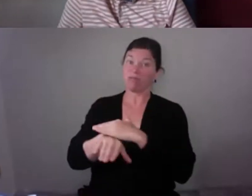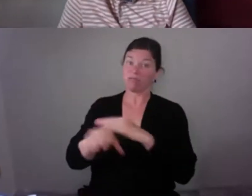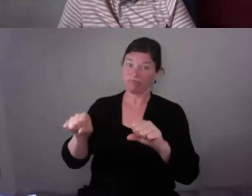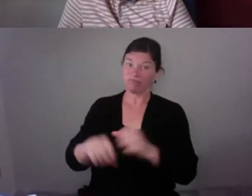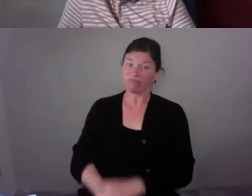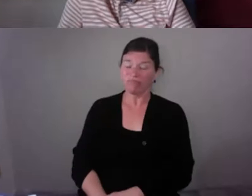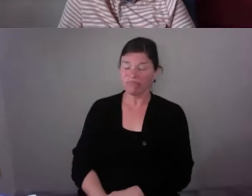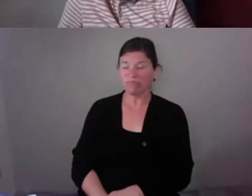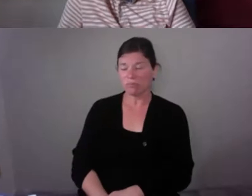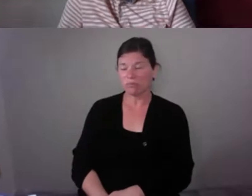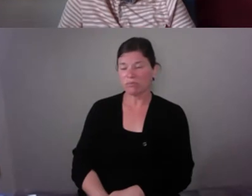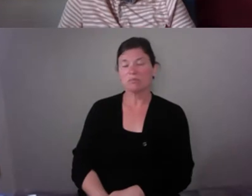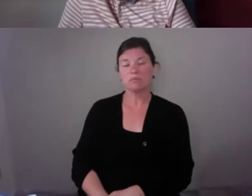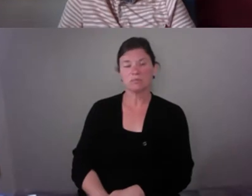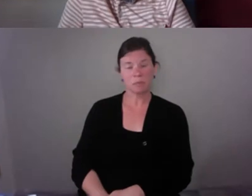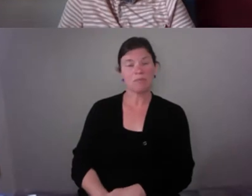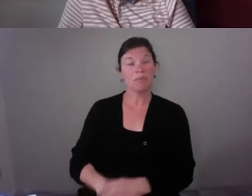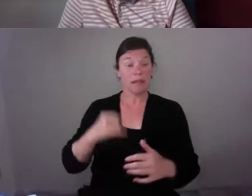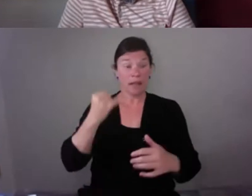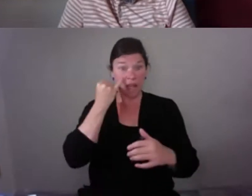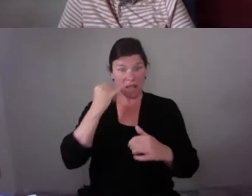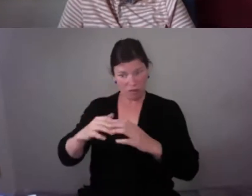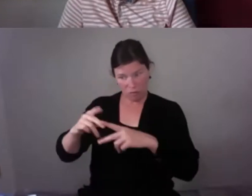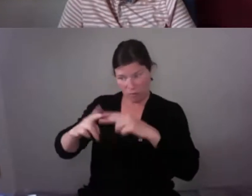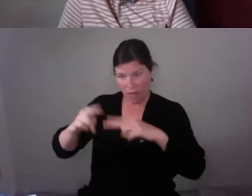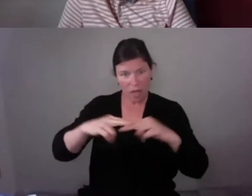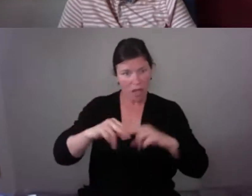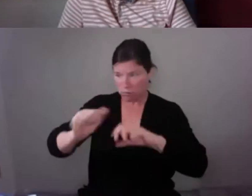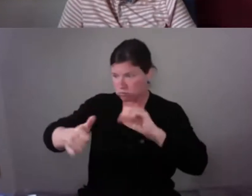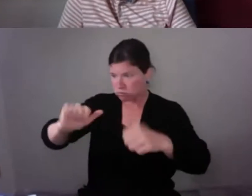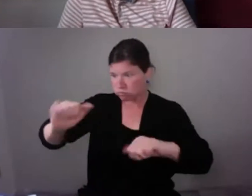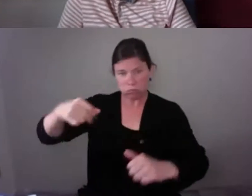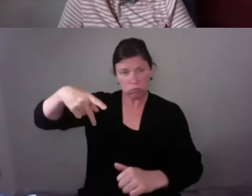when they build parks, to make sure that someone is on